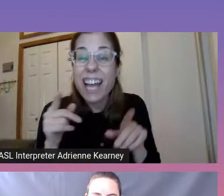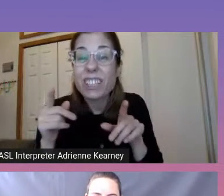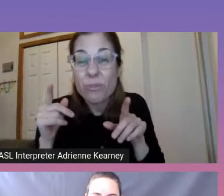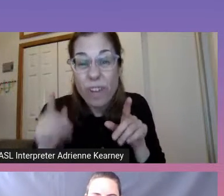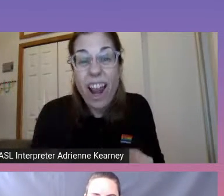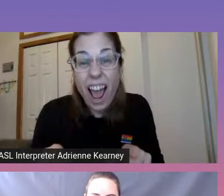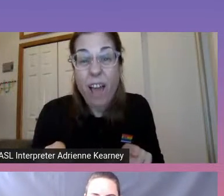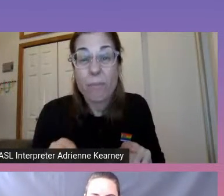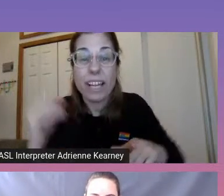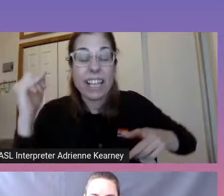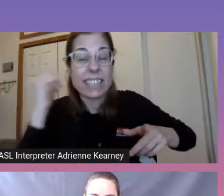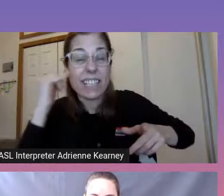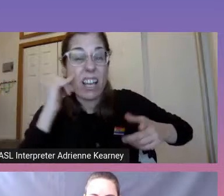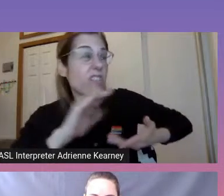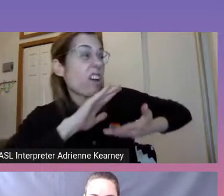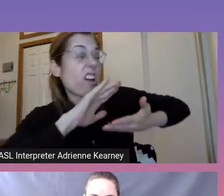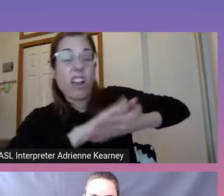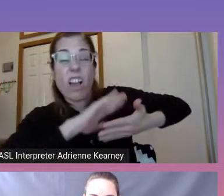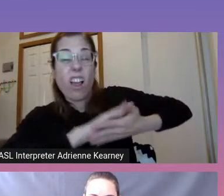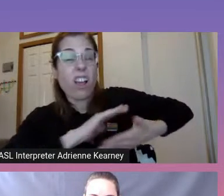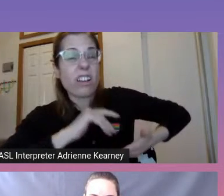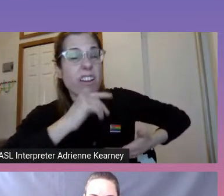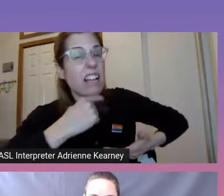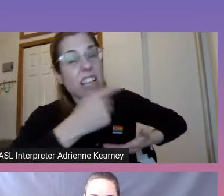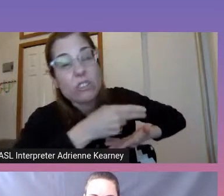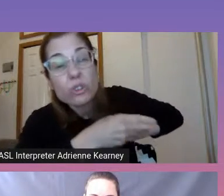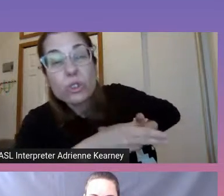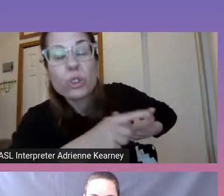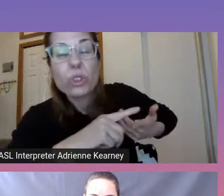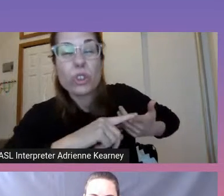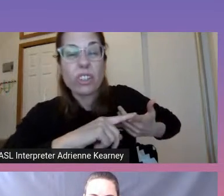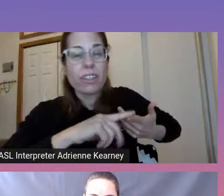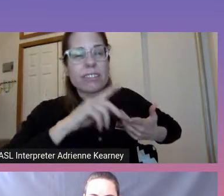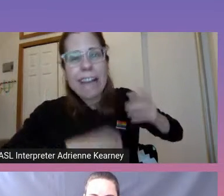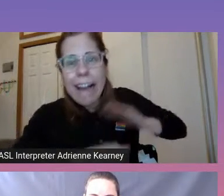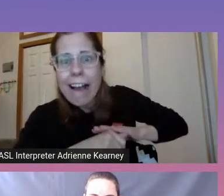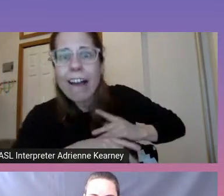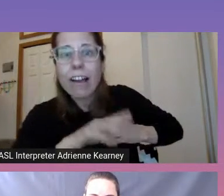happen. So I think transparency might be a great thing.